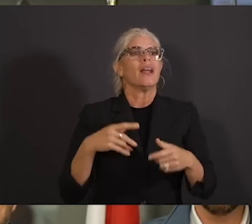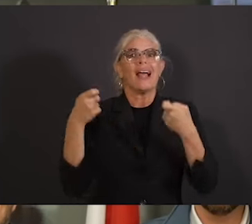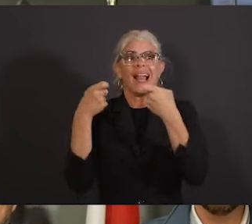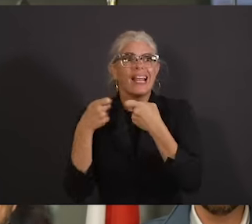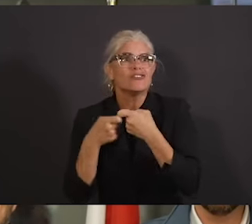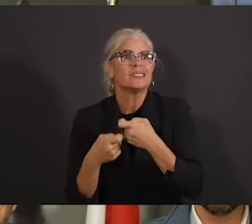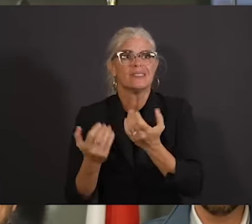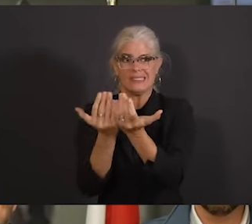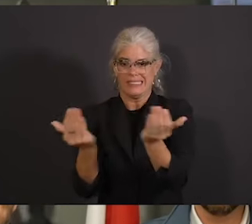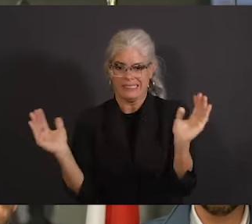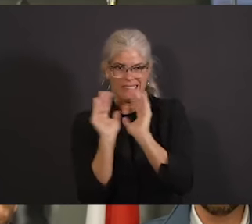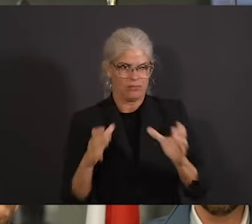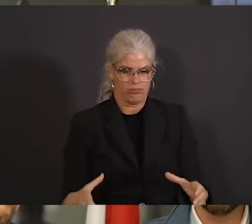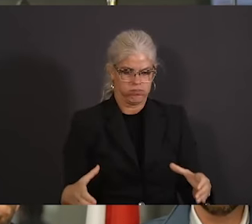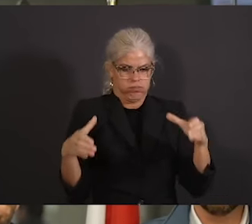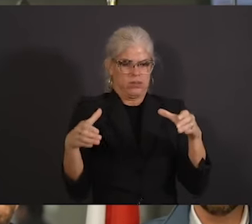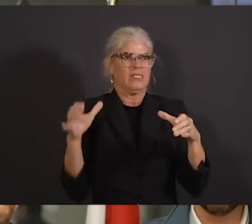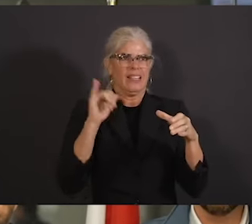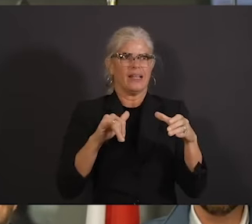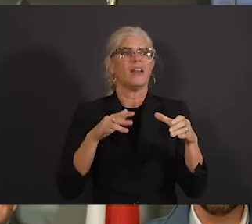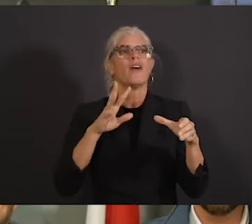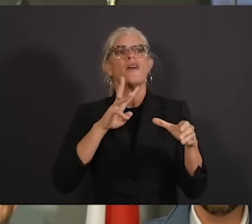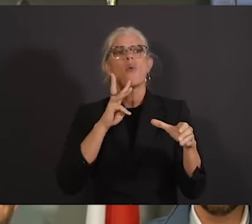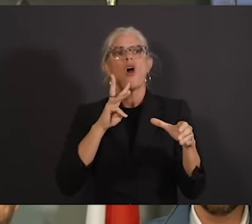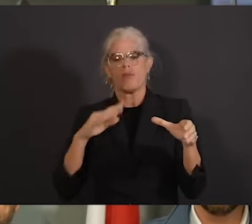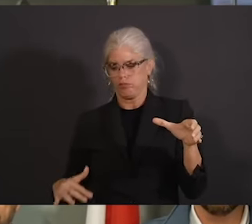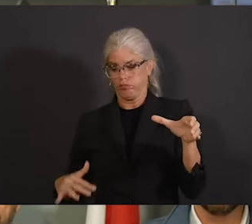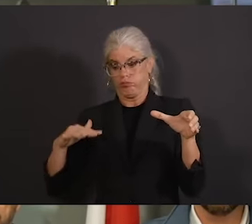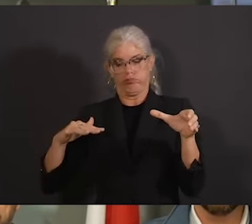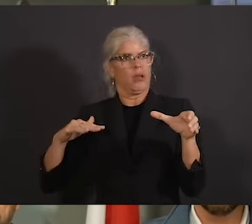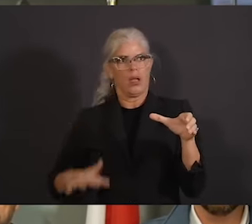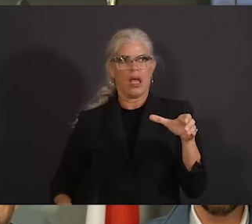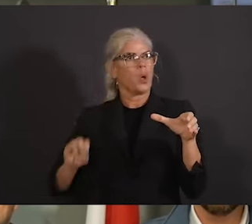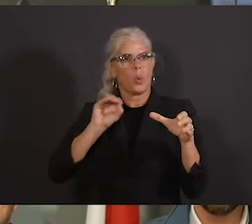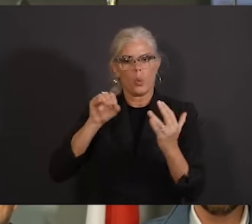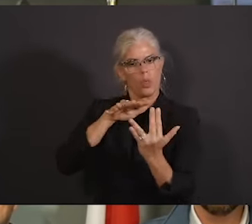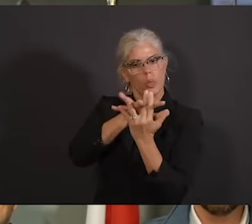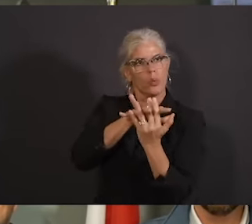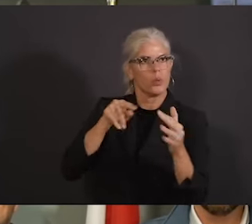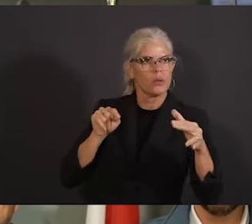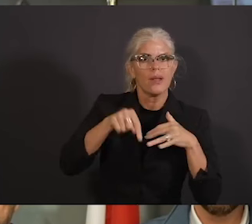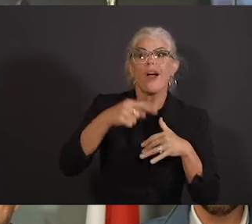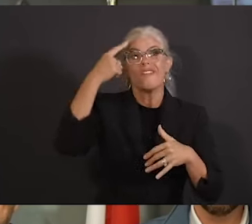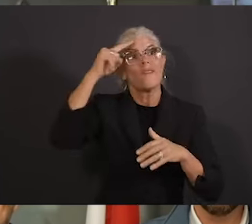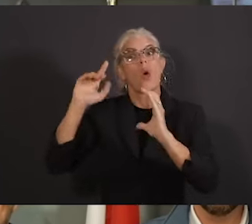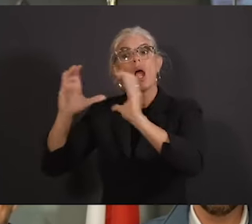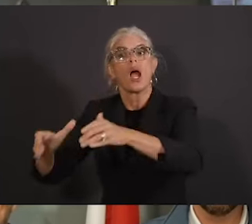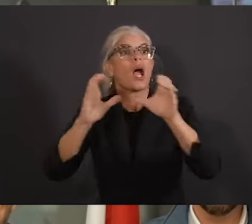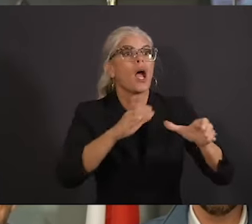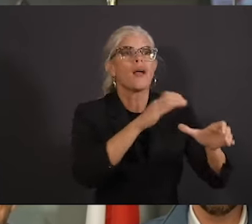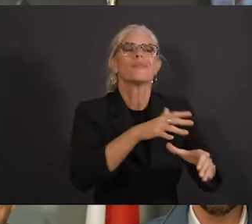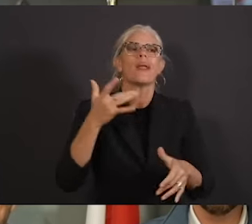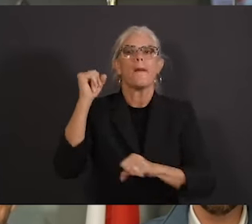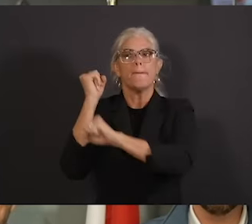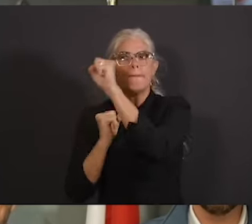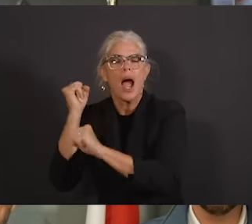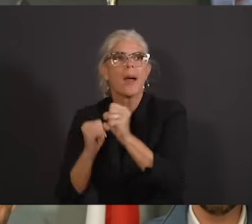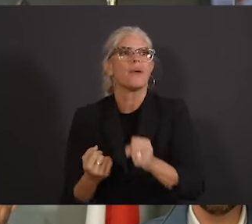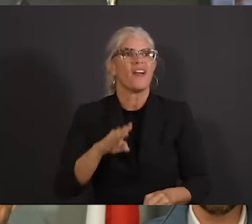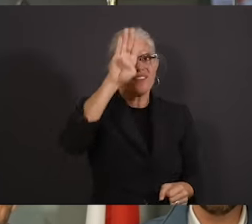We've deployed a flood barrier around a water pumping station in Bradenton, a fire station in Hillsborough, and more en